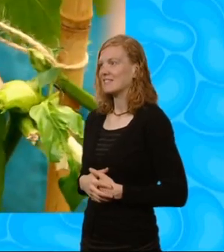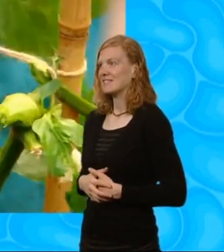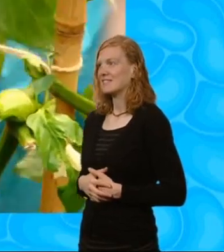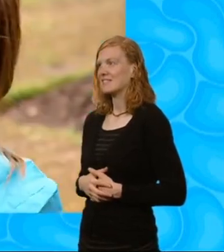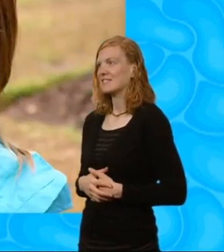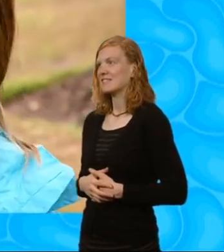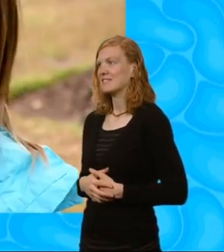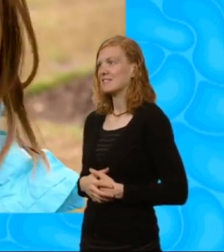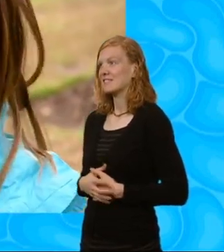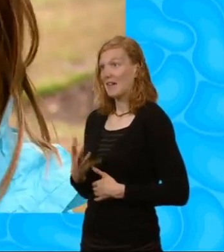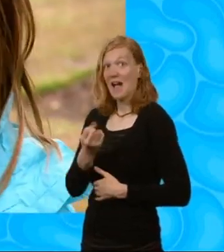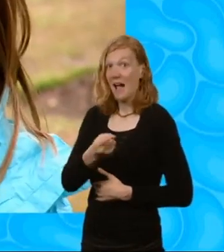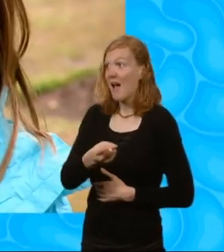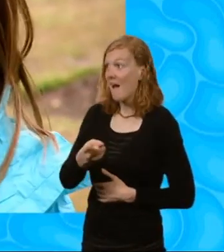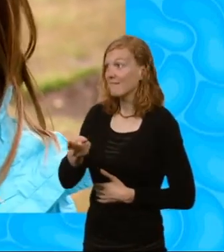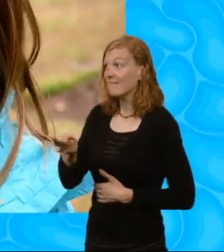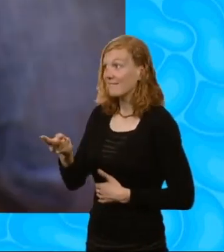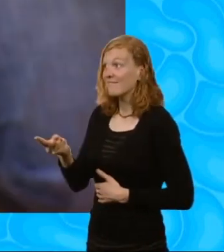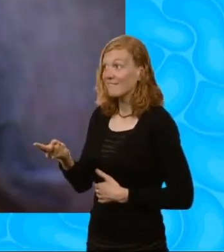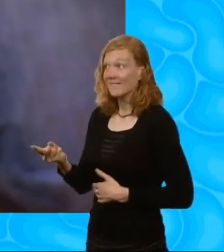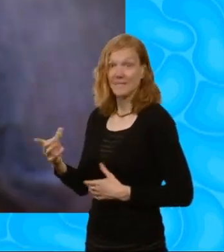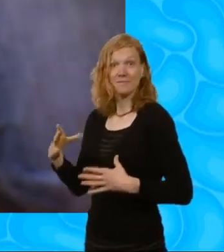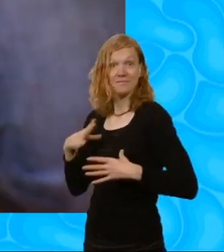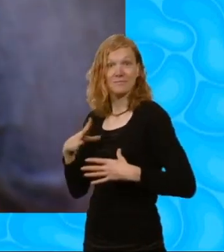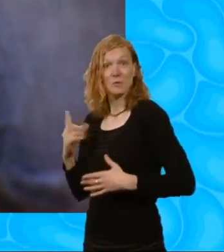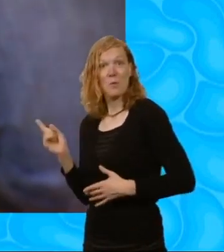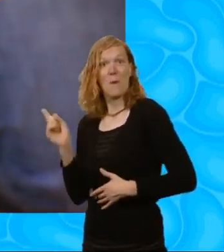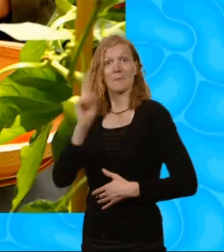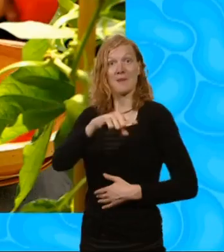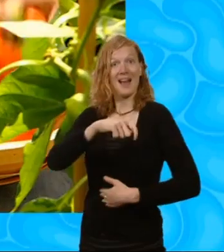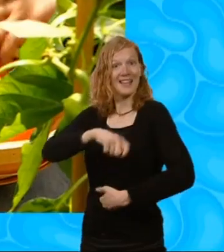Twist it around like a door. Ah, that one came off easily.